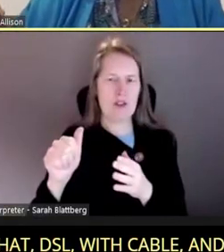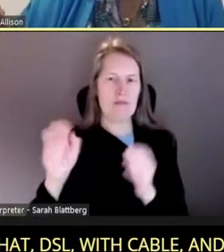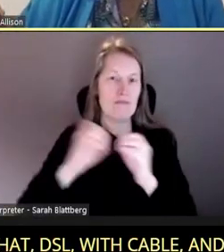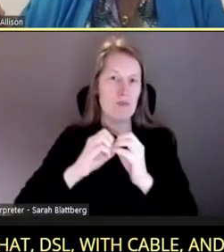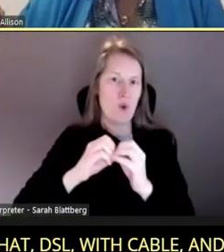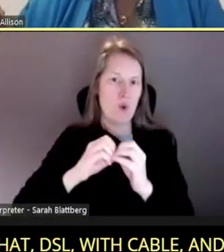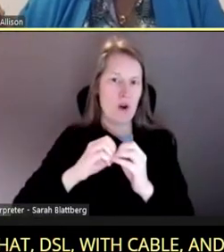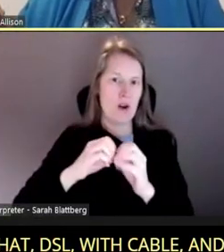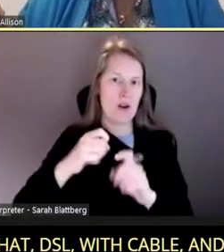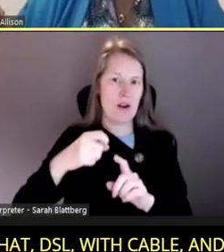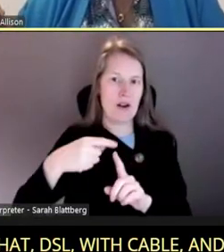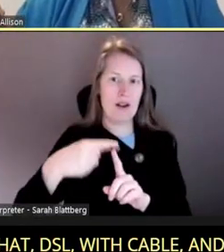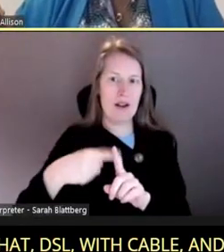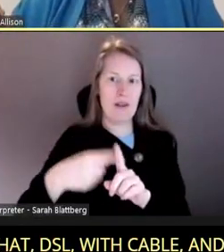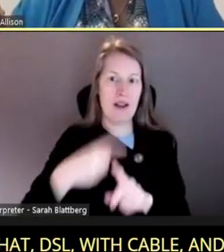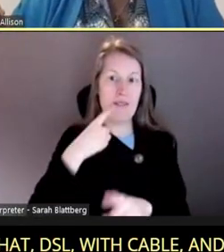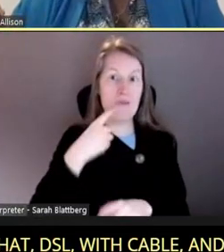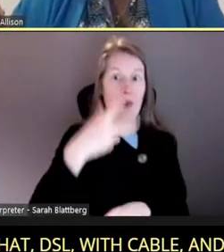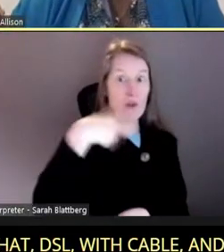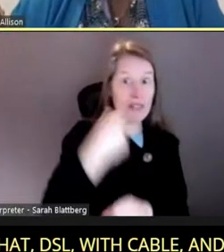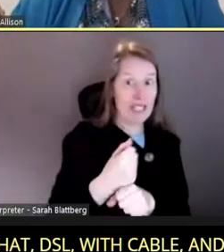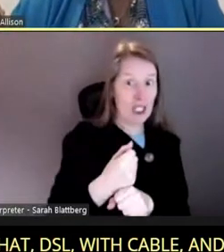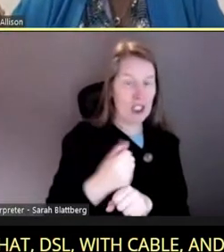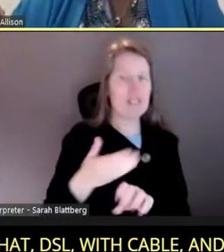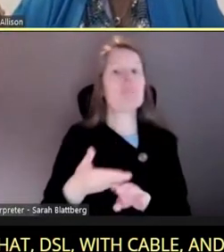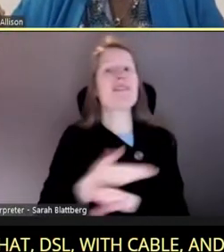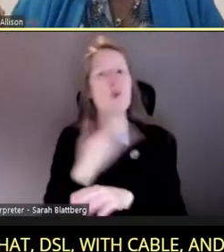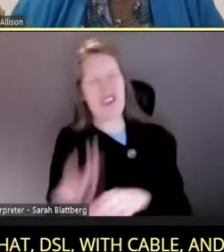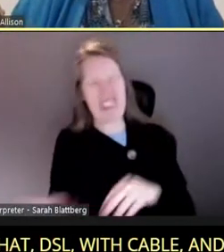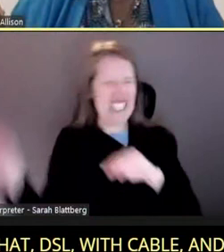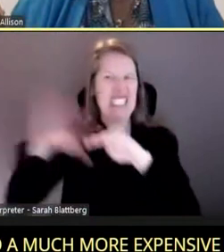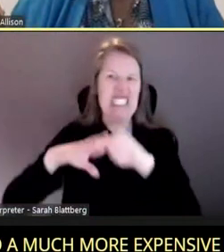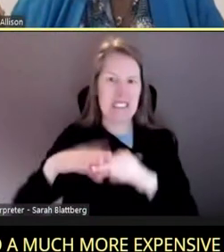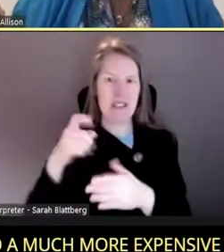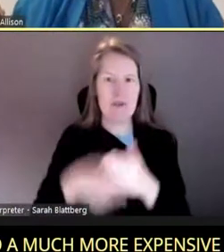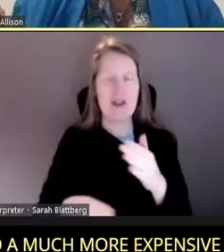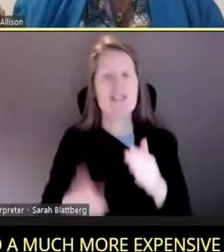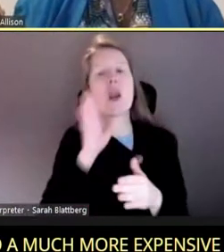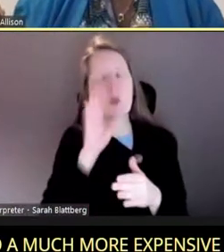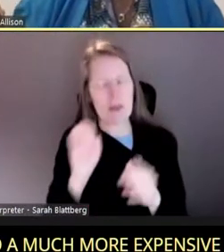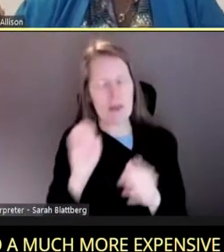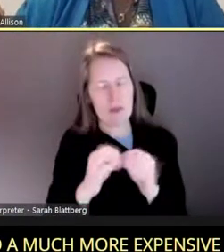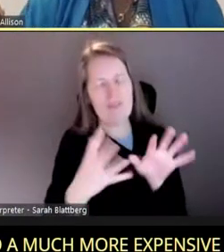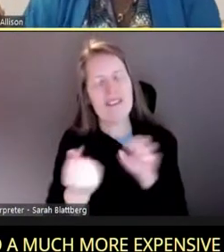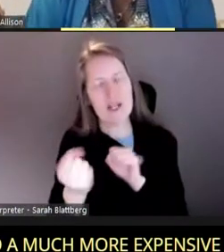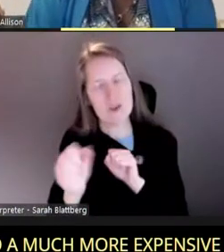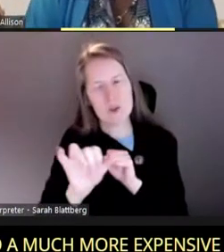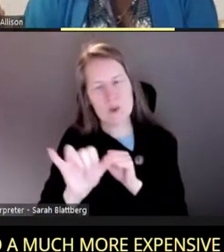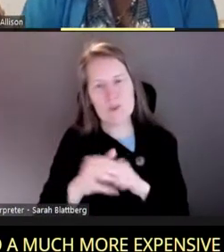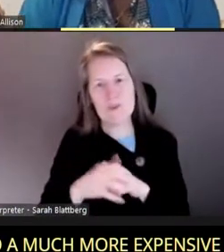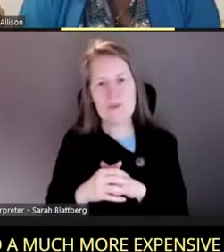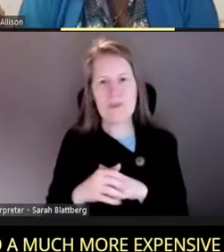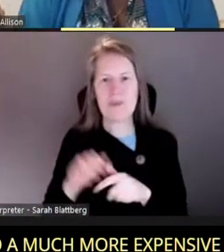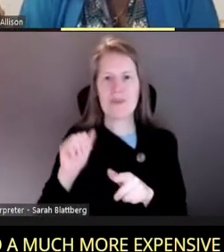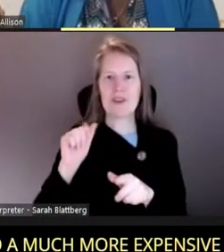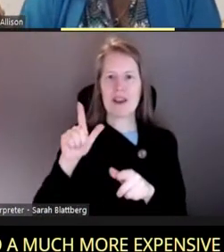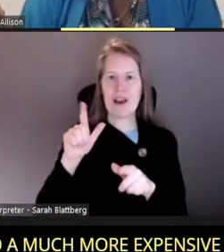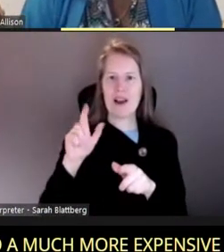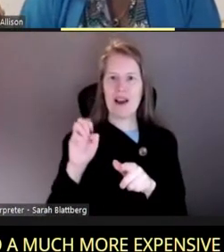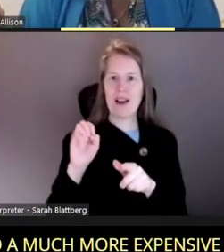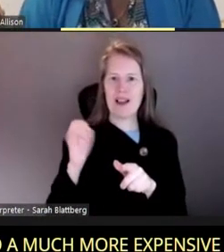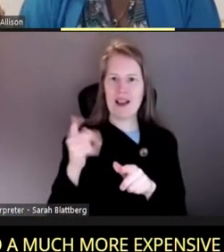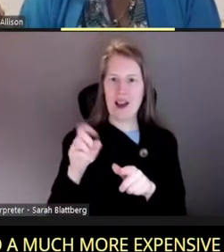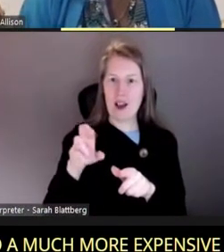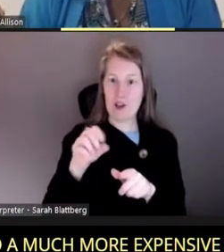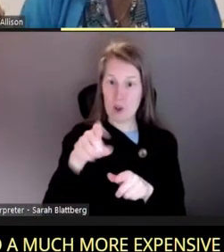for 3 years before they jump the price. And I get much faster. So that's kind of. And so I'm hearing that means that if it's